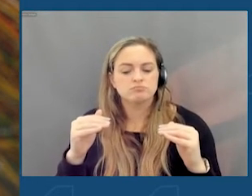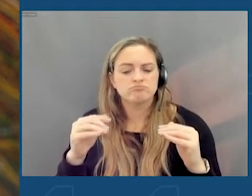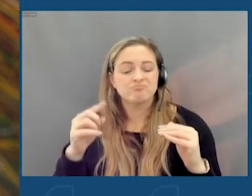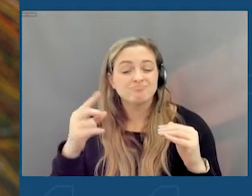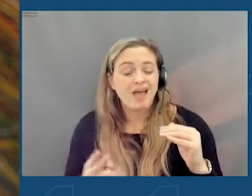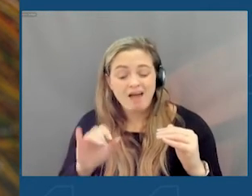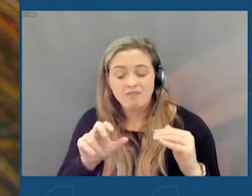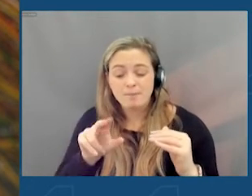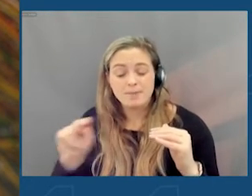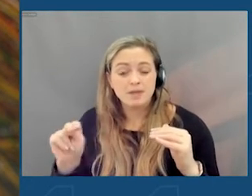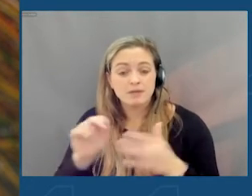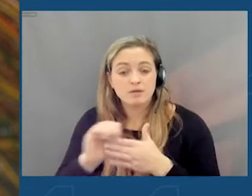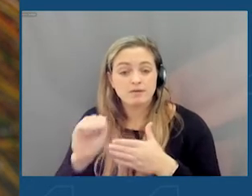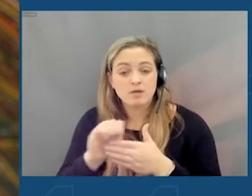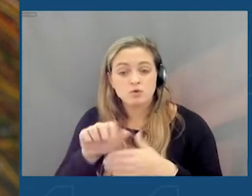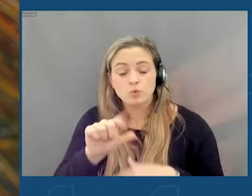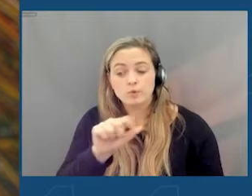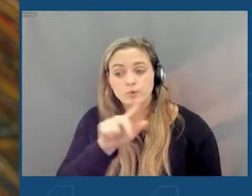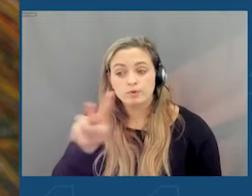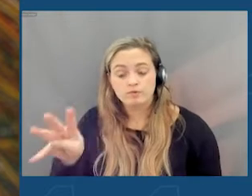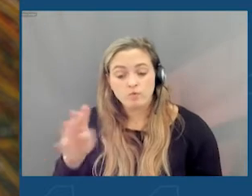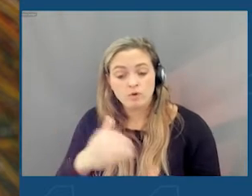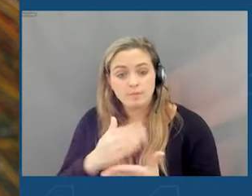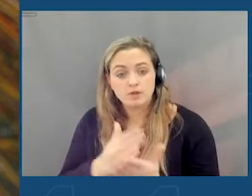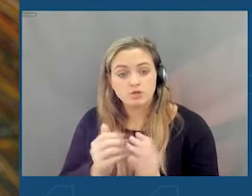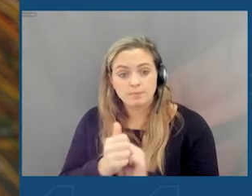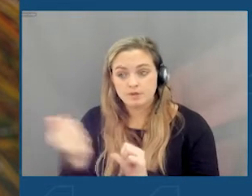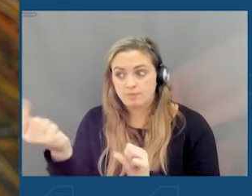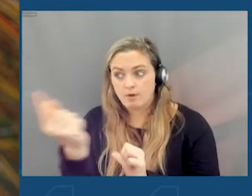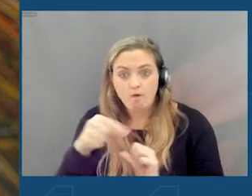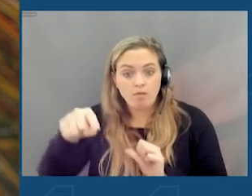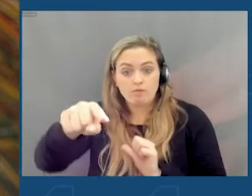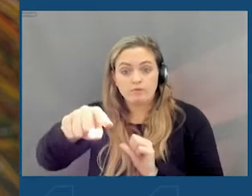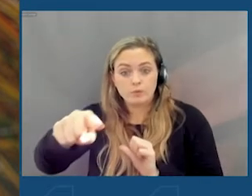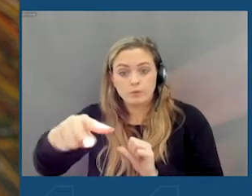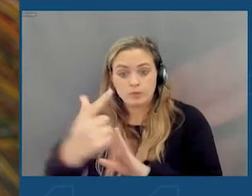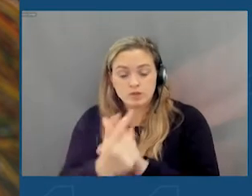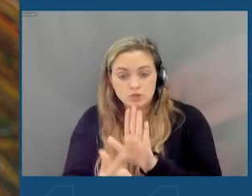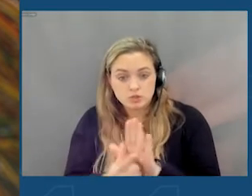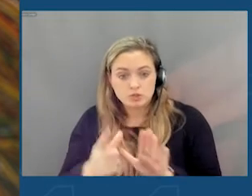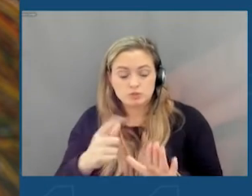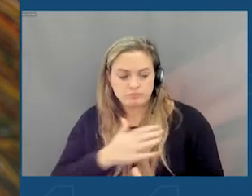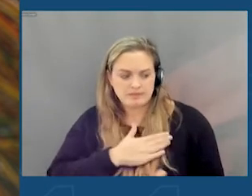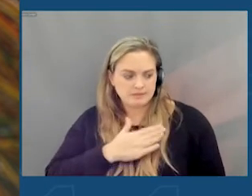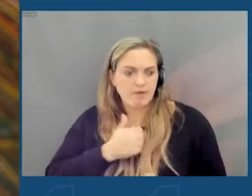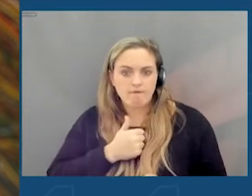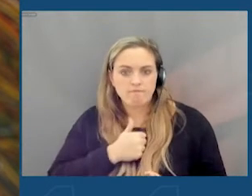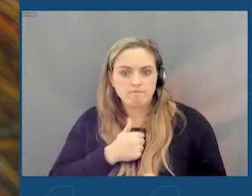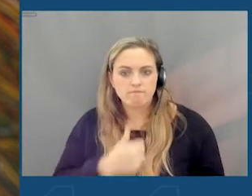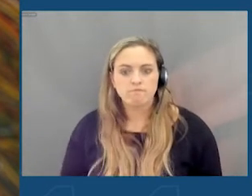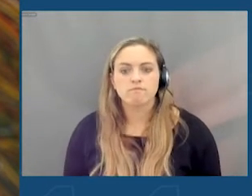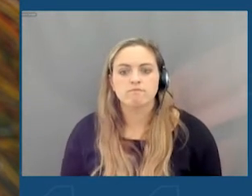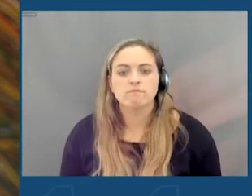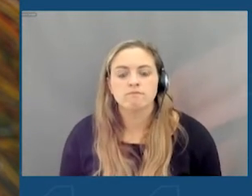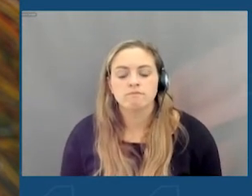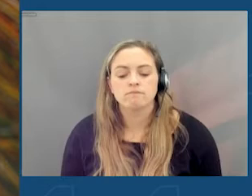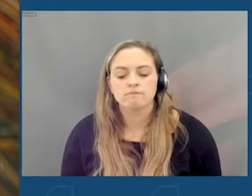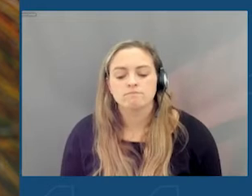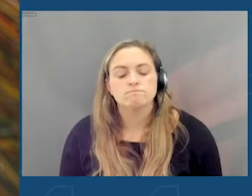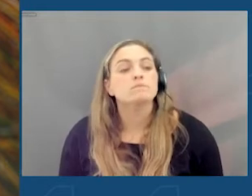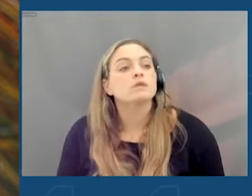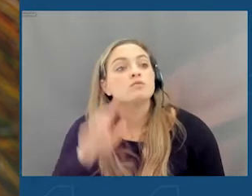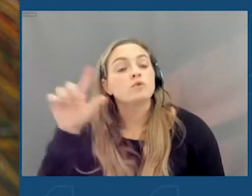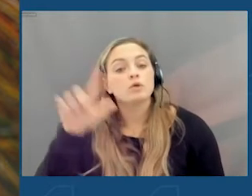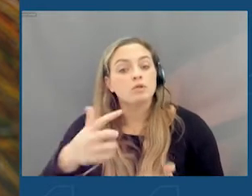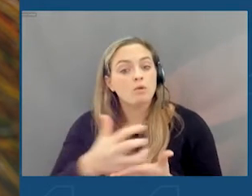the 2024 budget that was passed by all of us, the legislators and myself. And we're focused on helping low-income New